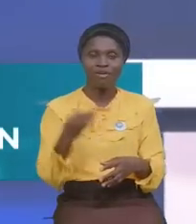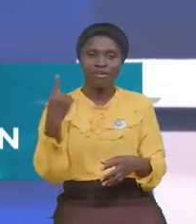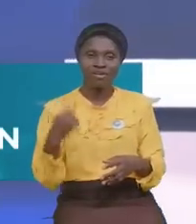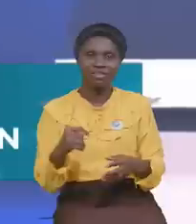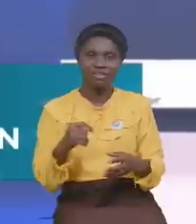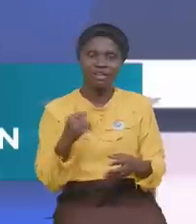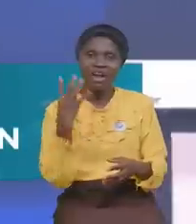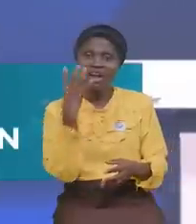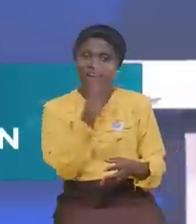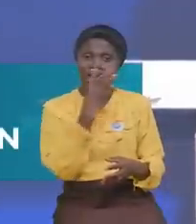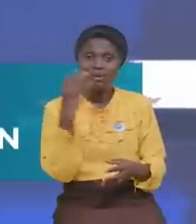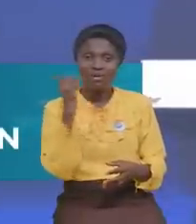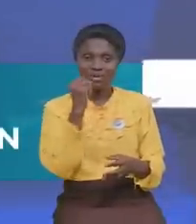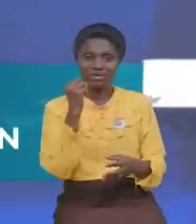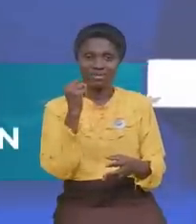visitation.